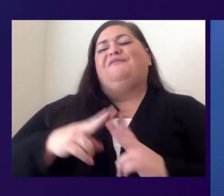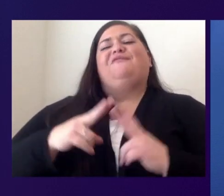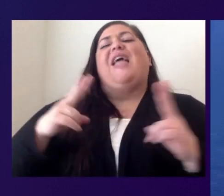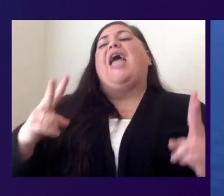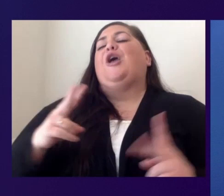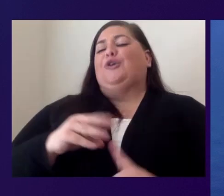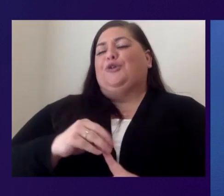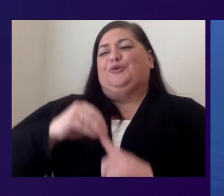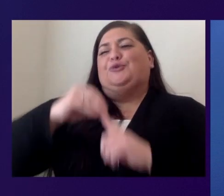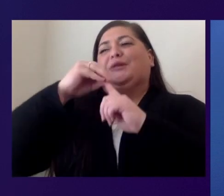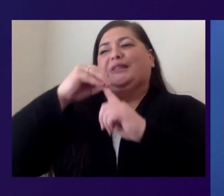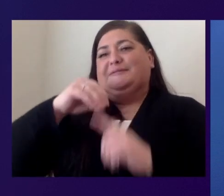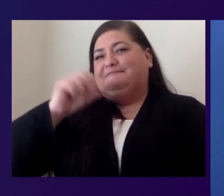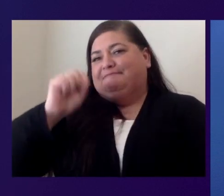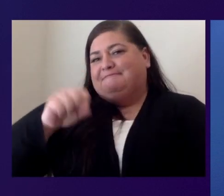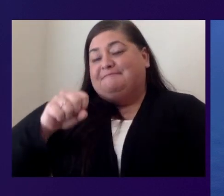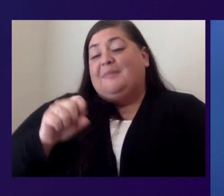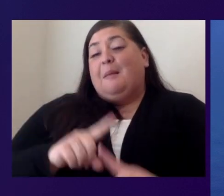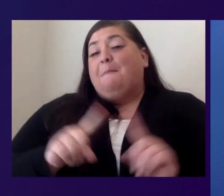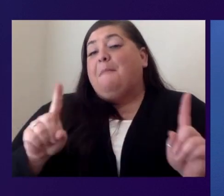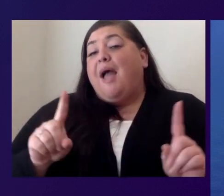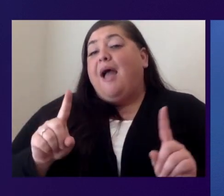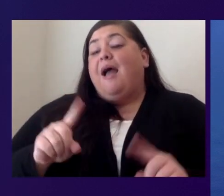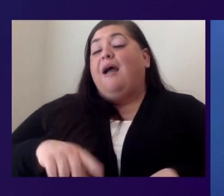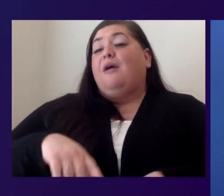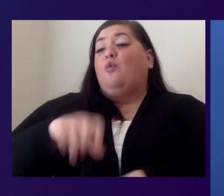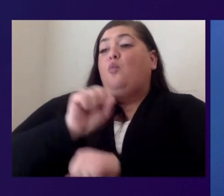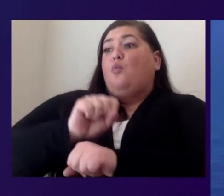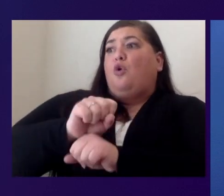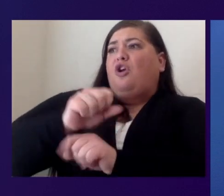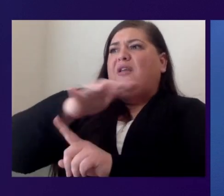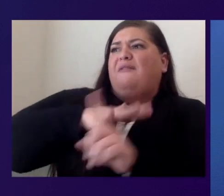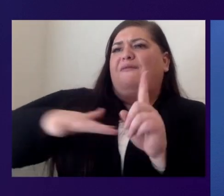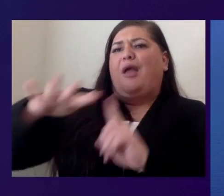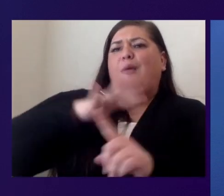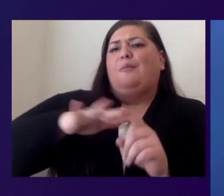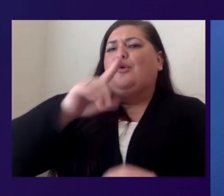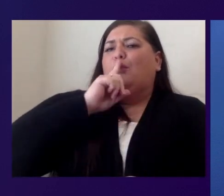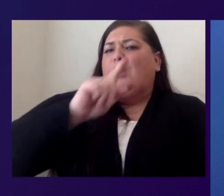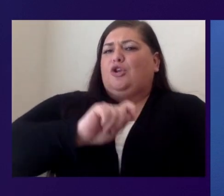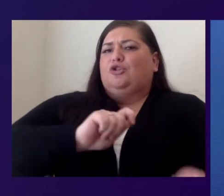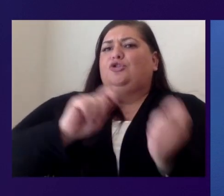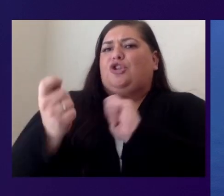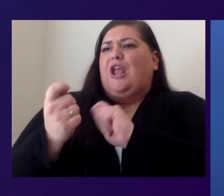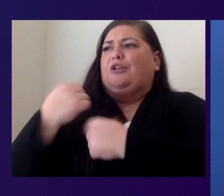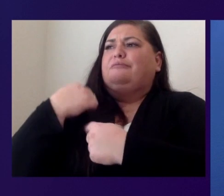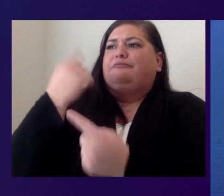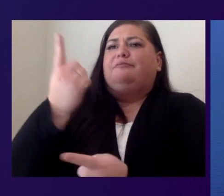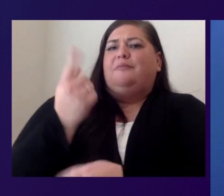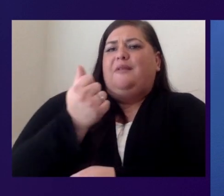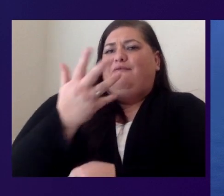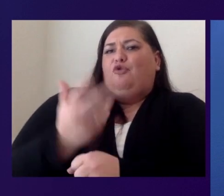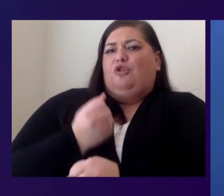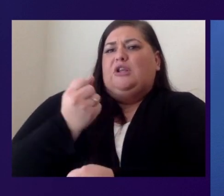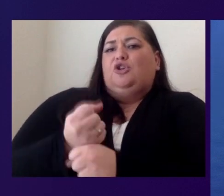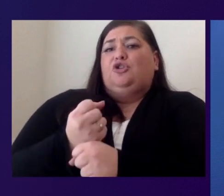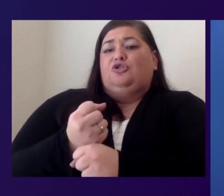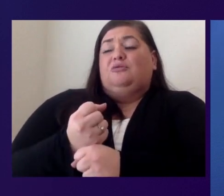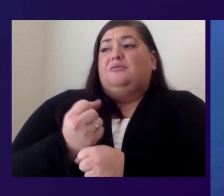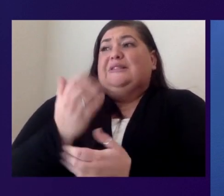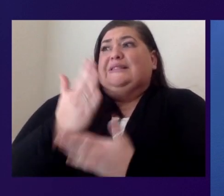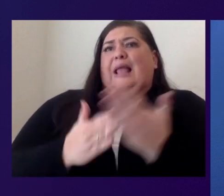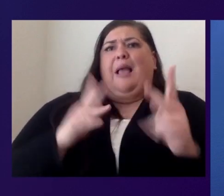But I know that the workplace and work environment has changed over the past couple of years. Yes. Very dramatically for a lot of